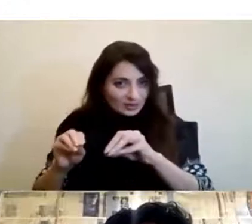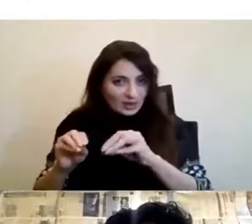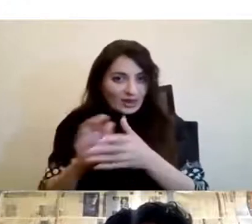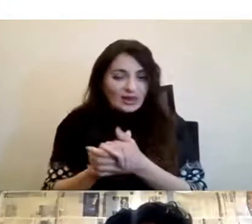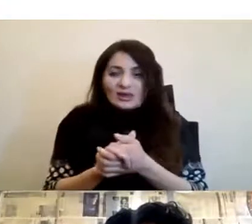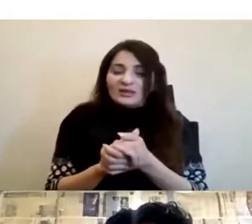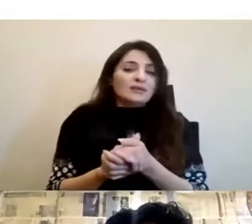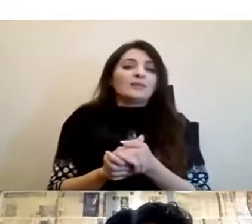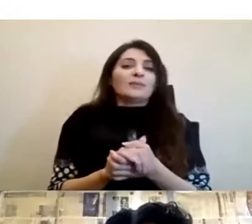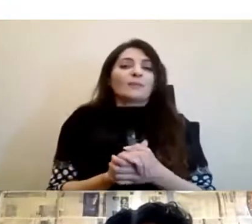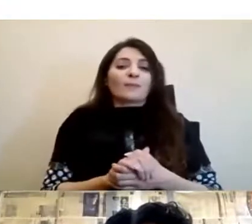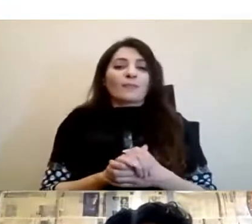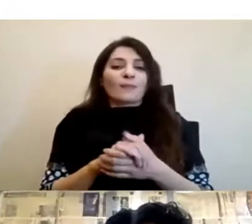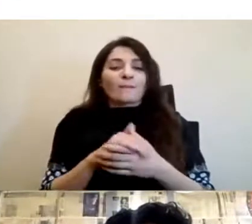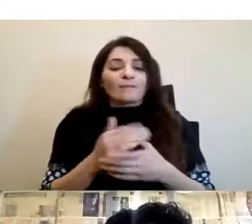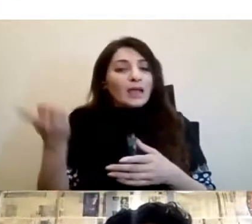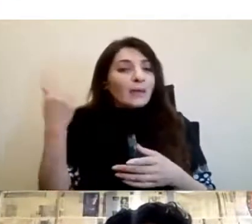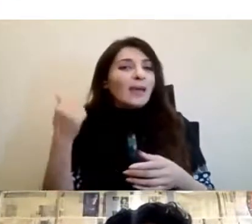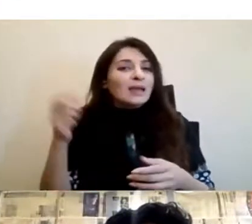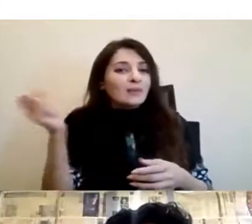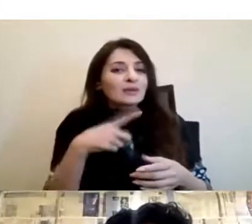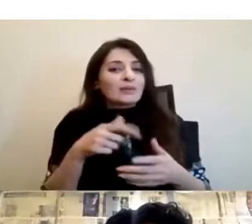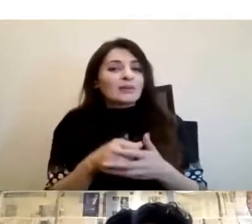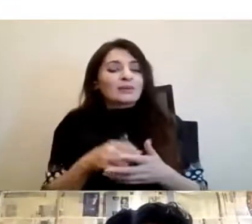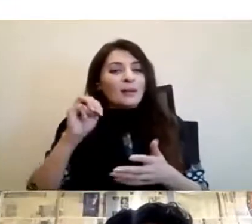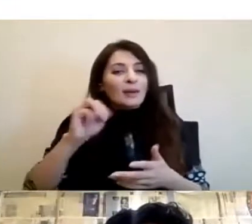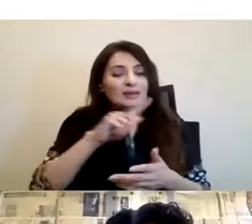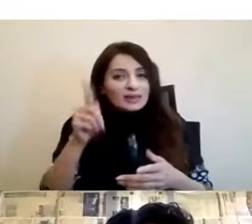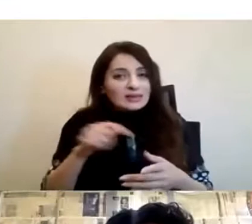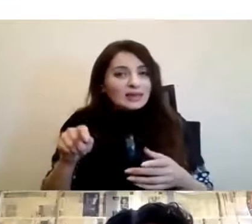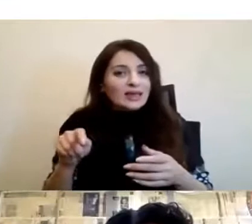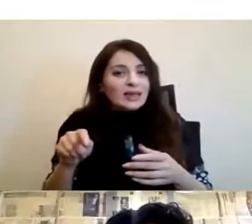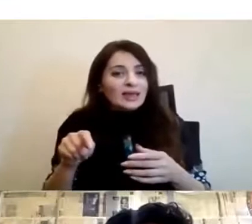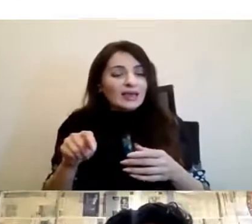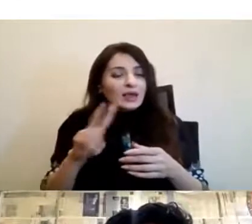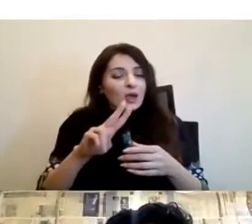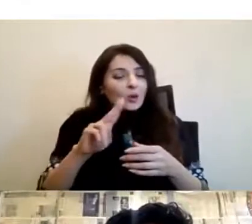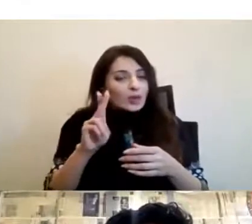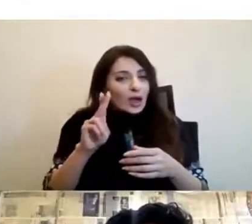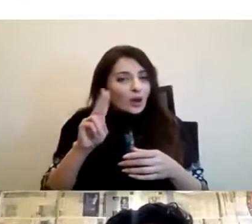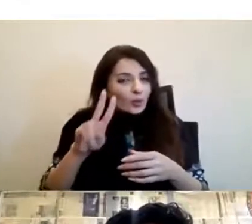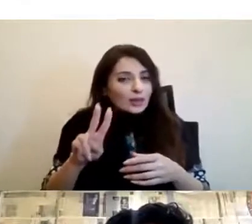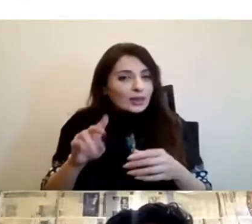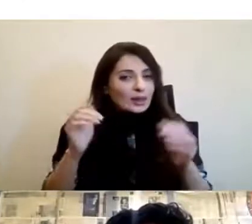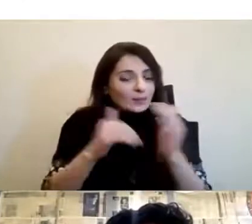heritage sites. Last month, Mark Zuckerberg experienced a VR reconstruction of the mausoleum of Augustus